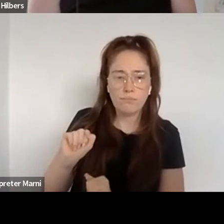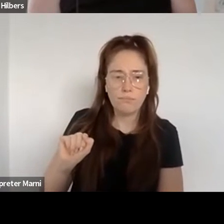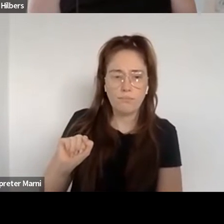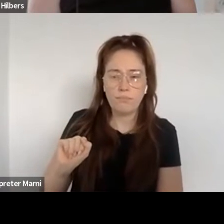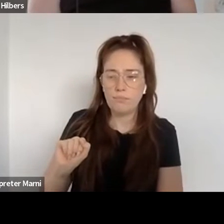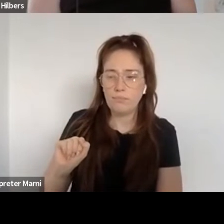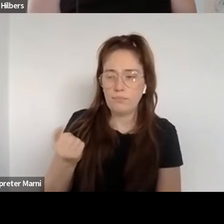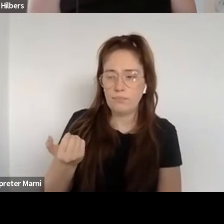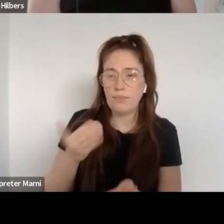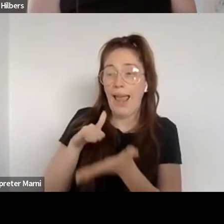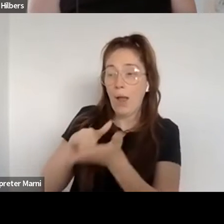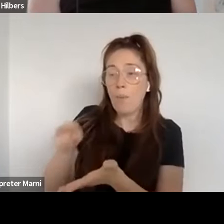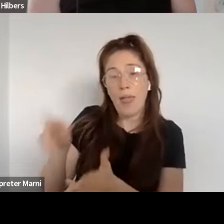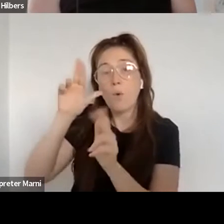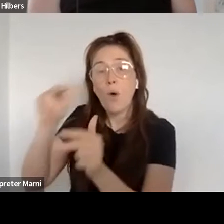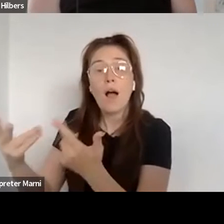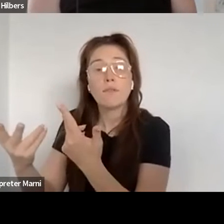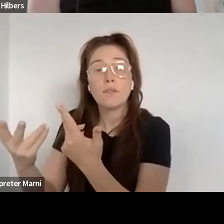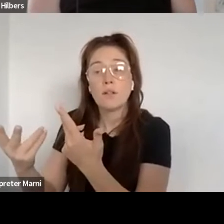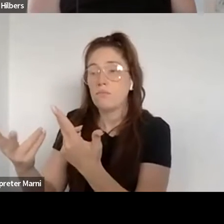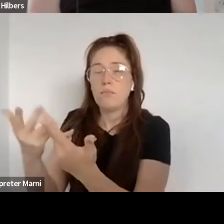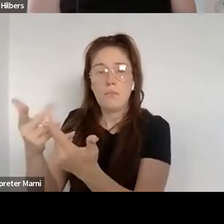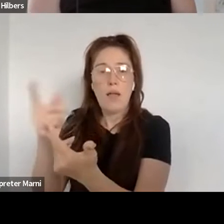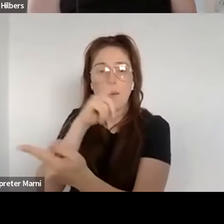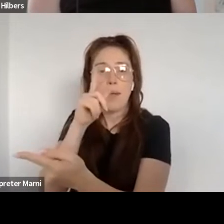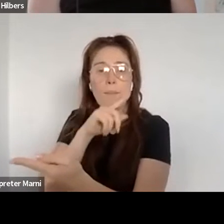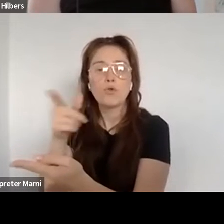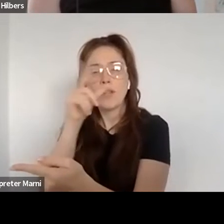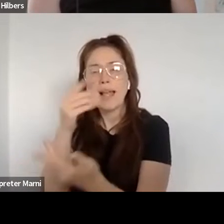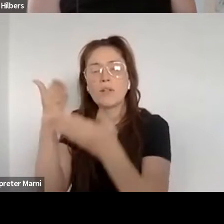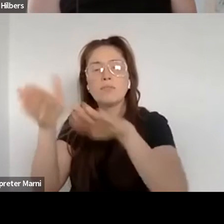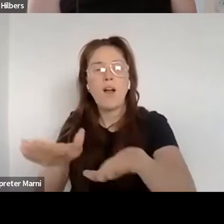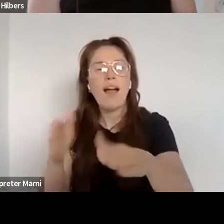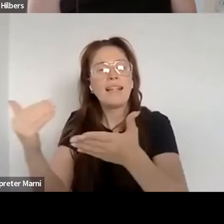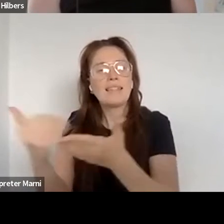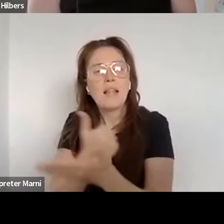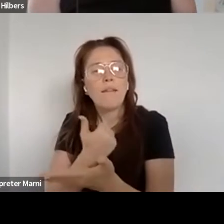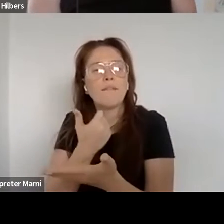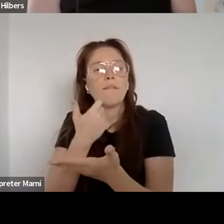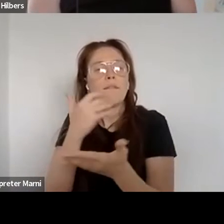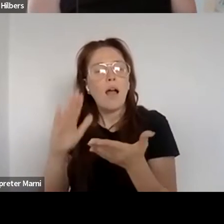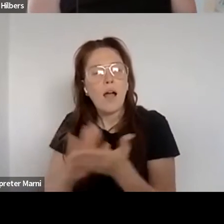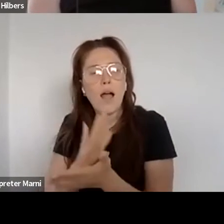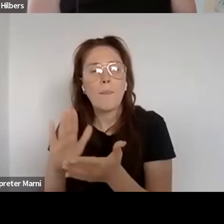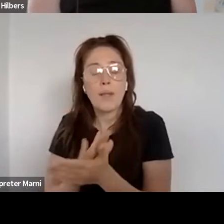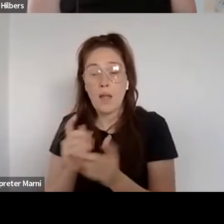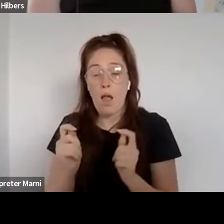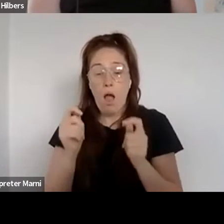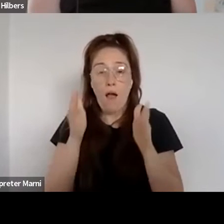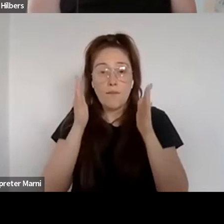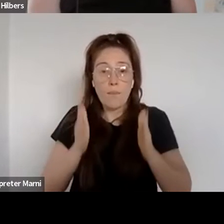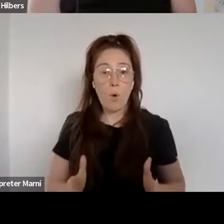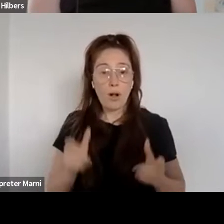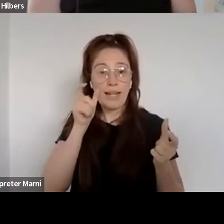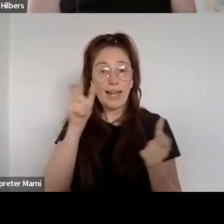people when they're dying, for those people to die as well as they can, for after body care, which also includes often